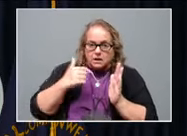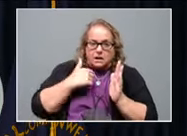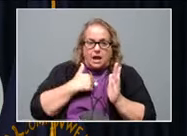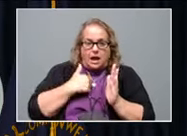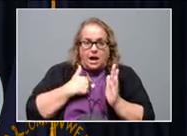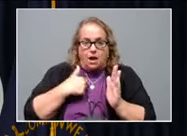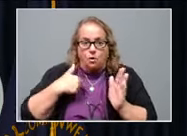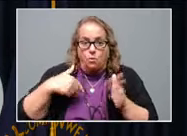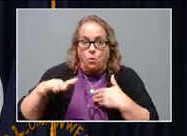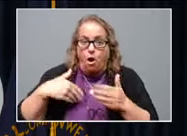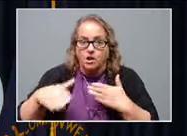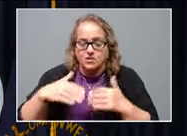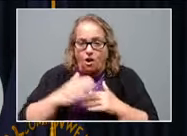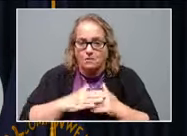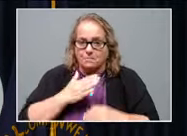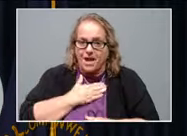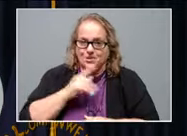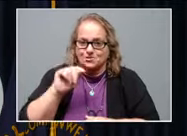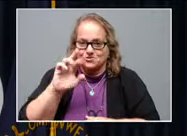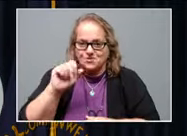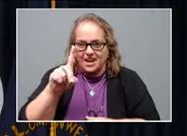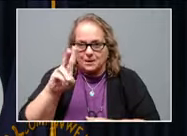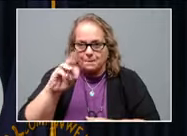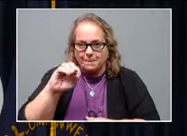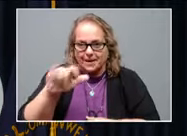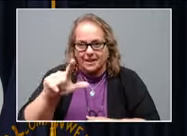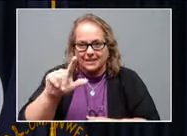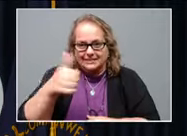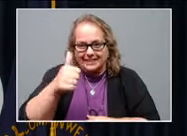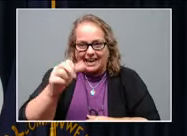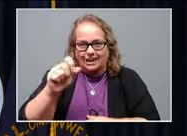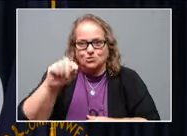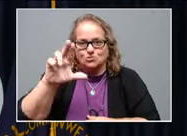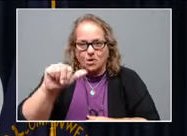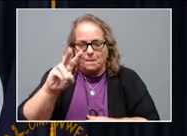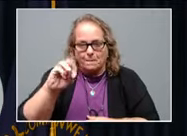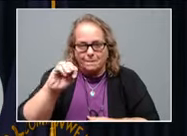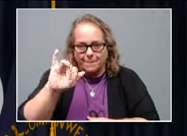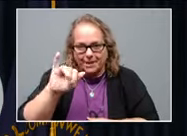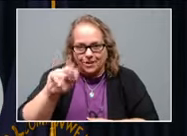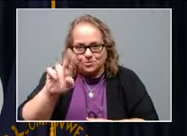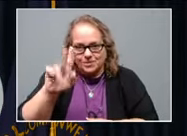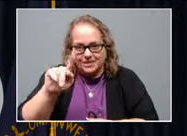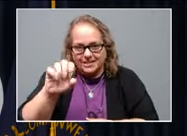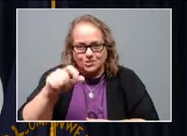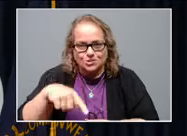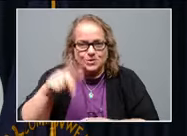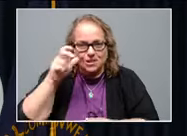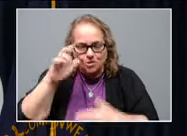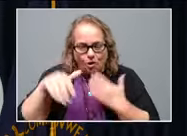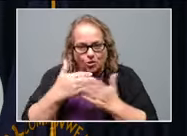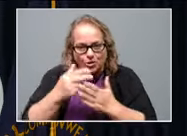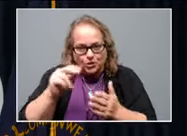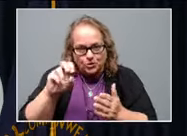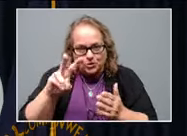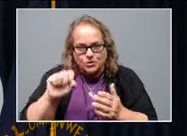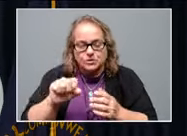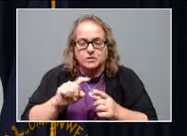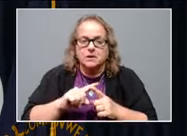extra minutes to hear all the news, which wasn't bad for me in any way, but